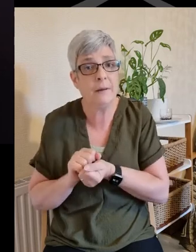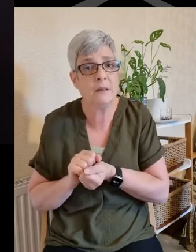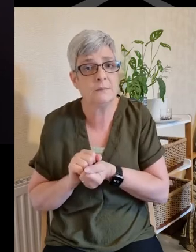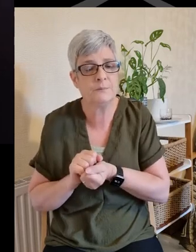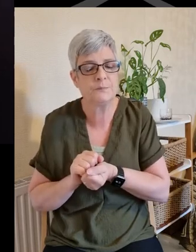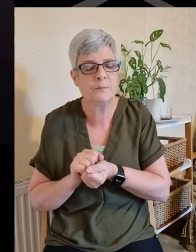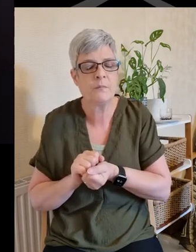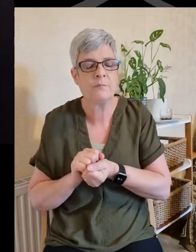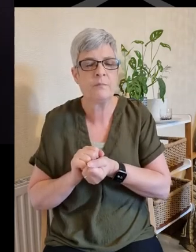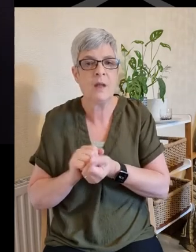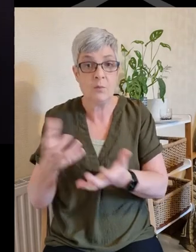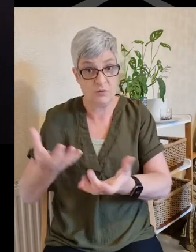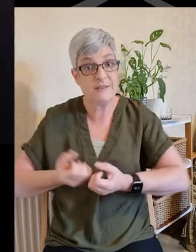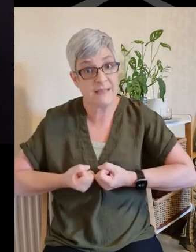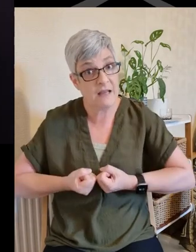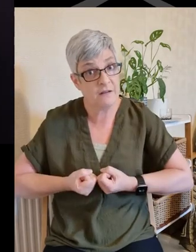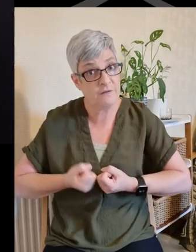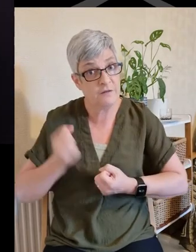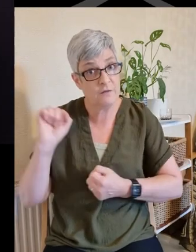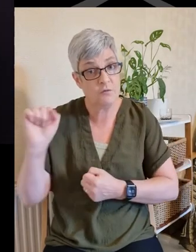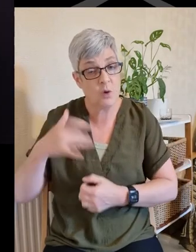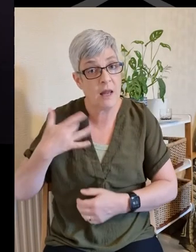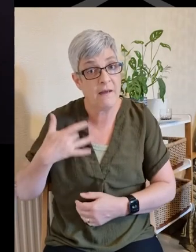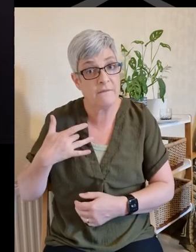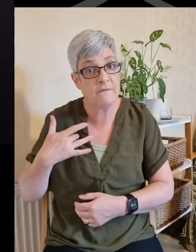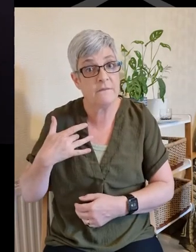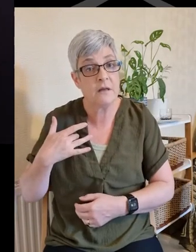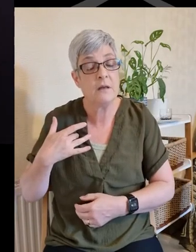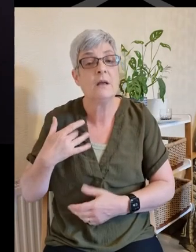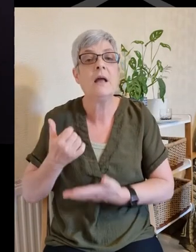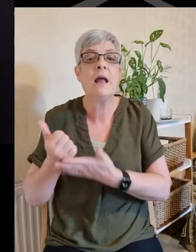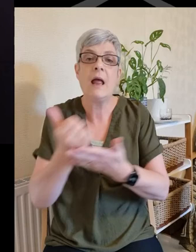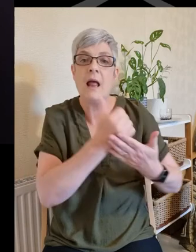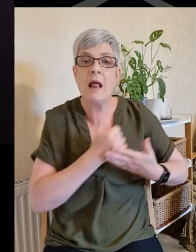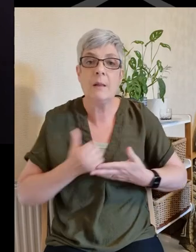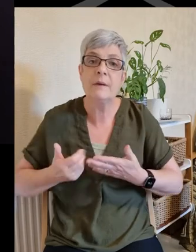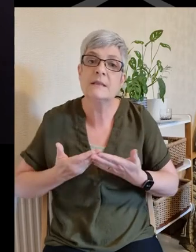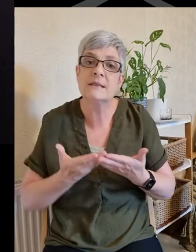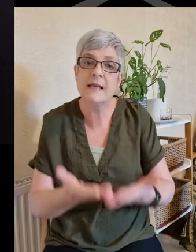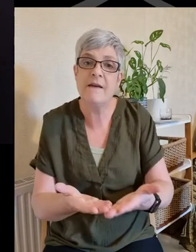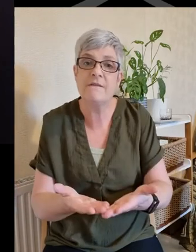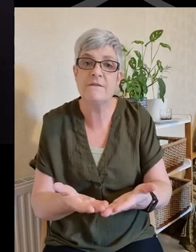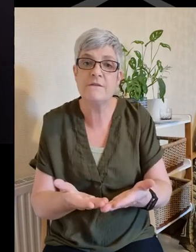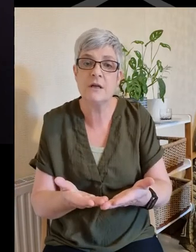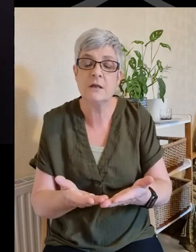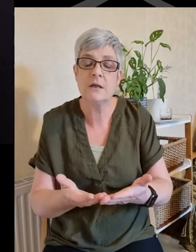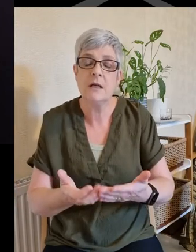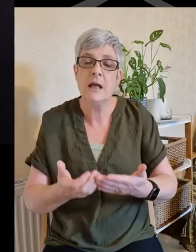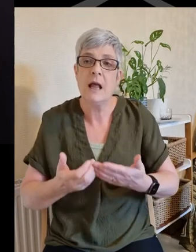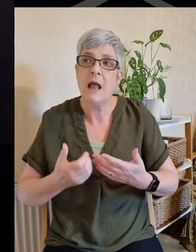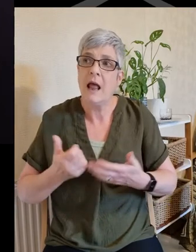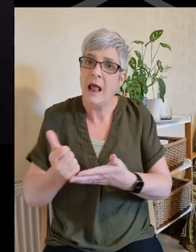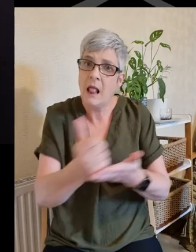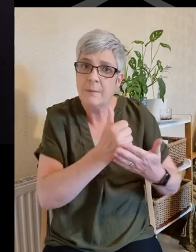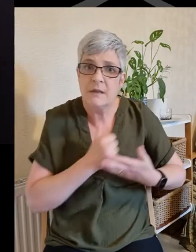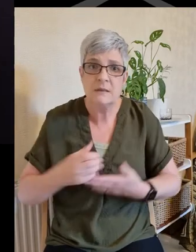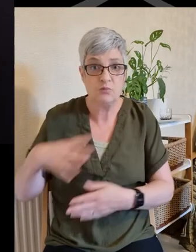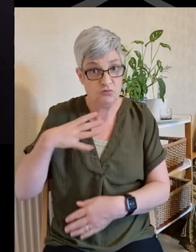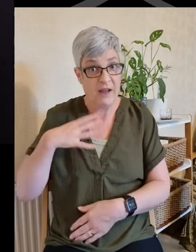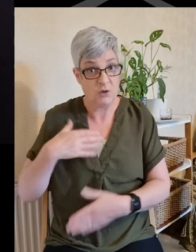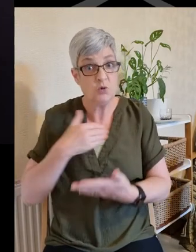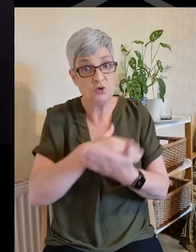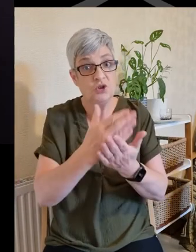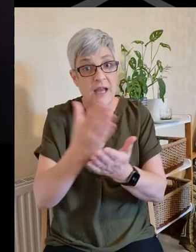And as we have received your life, so help us give. Help us to be ready to share your light and your